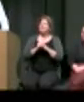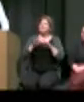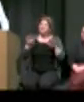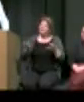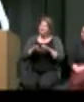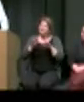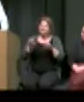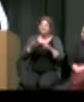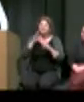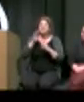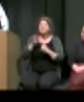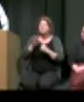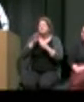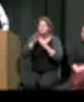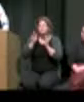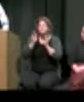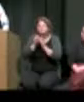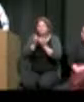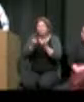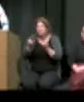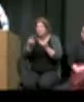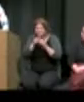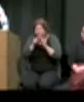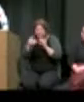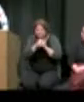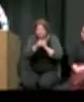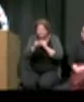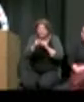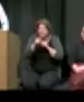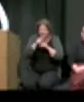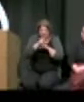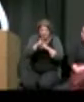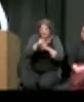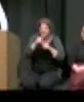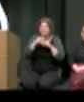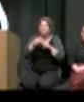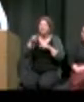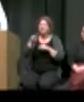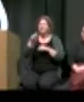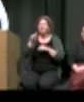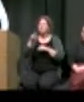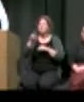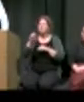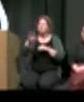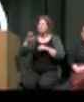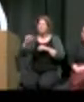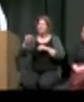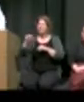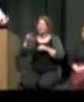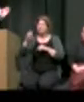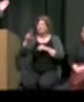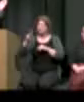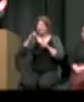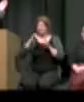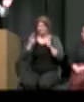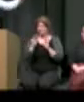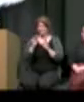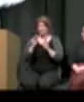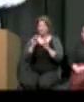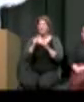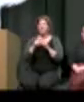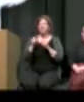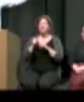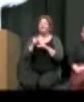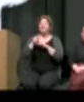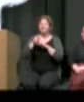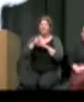some specialty smaller equipment. Wanted to mention this, it's called the Maruka truck. So what it does is it can drive